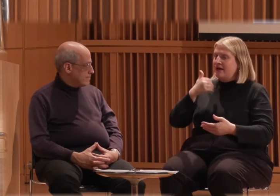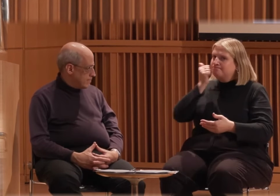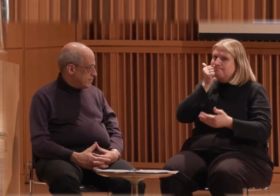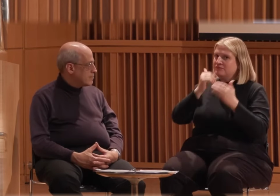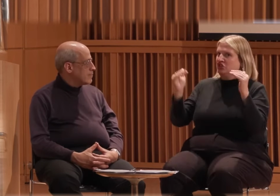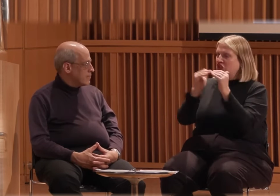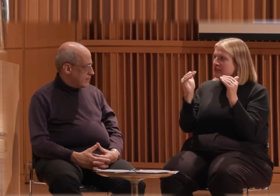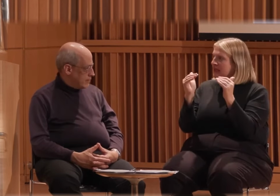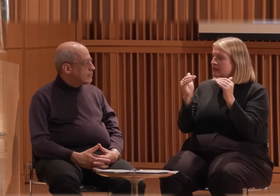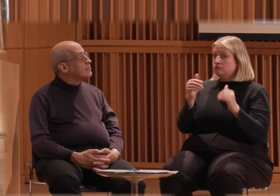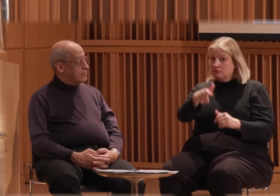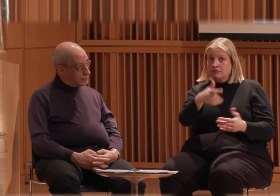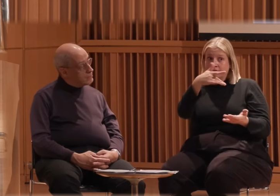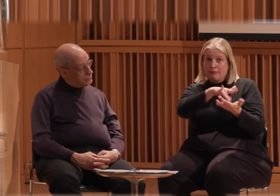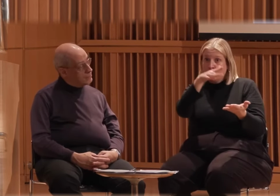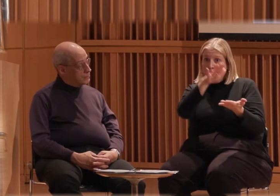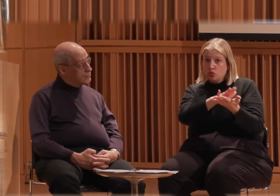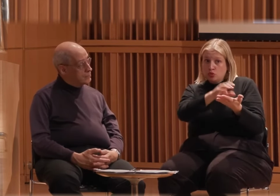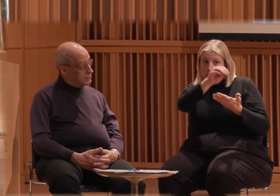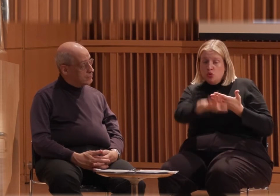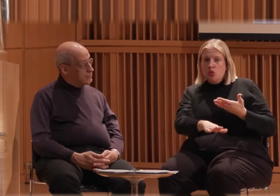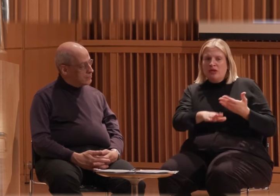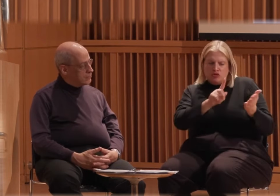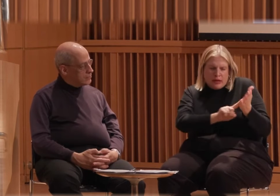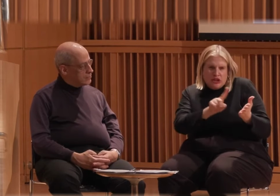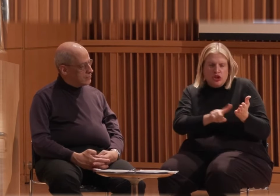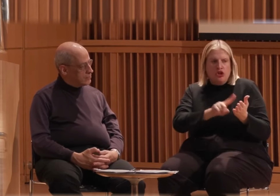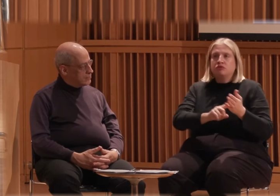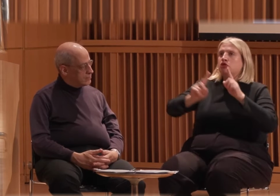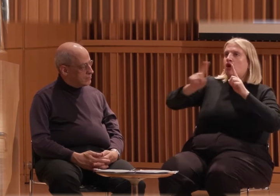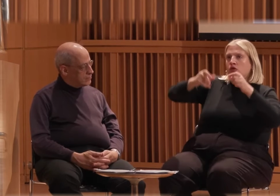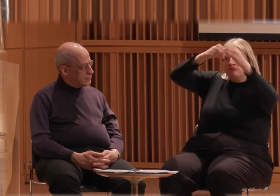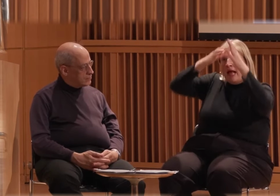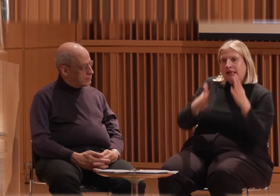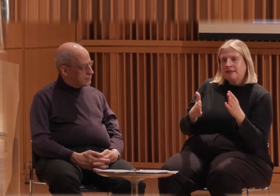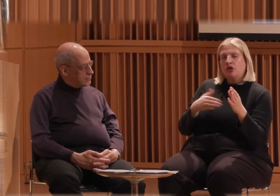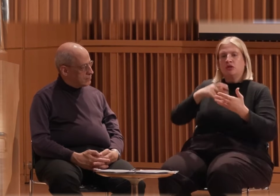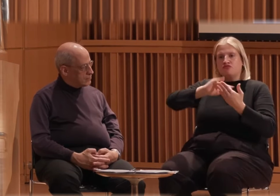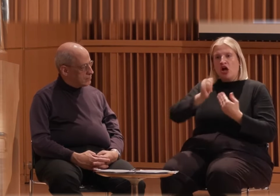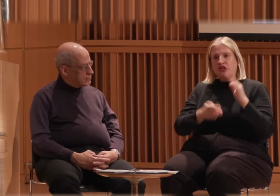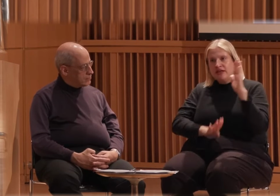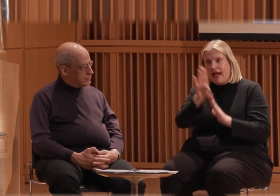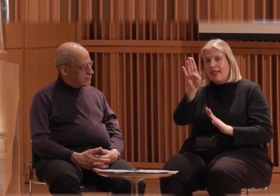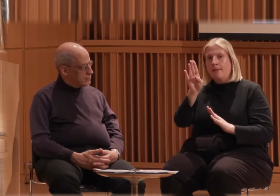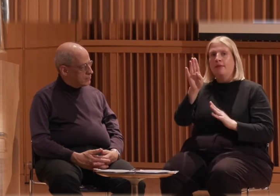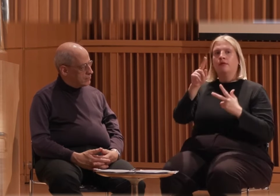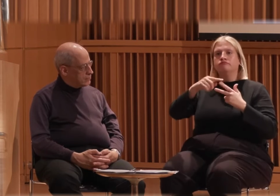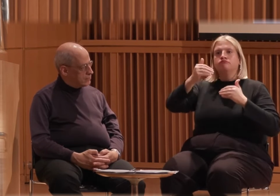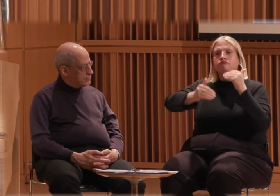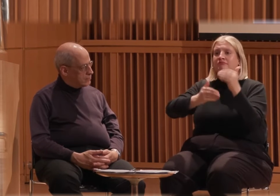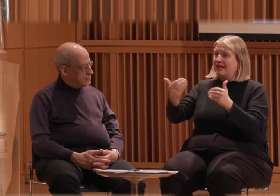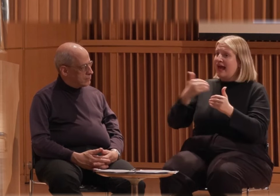they did the research, they talked to experts, they developed projects, and they got enough votes to fund